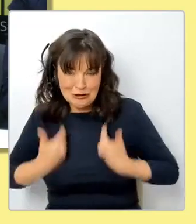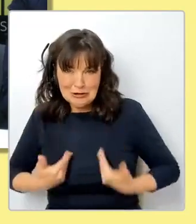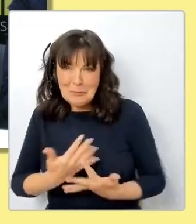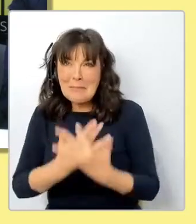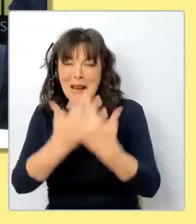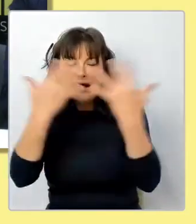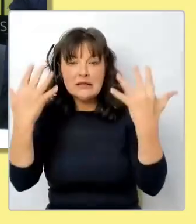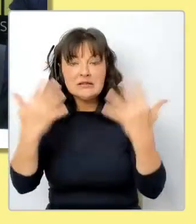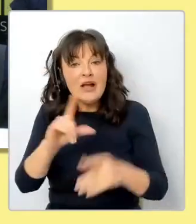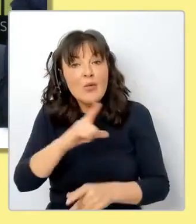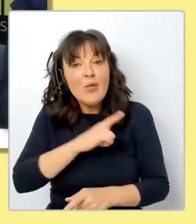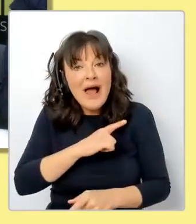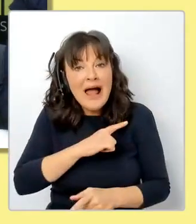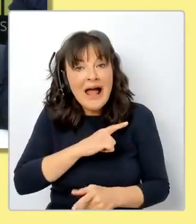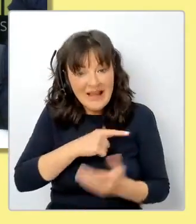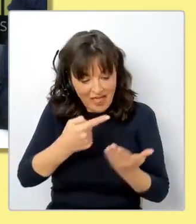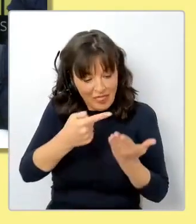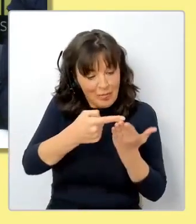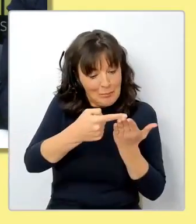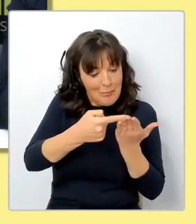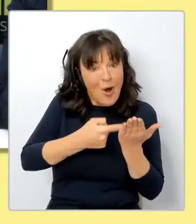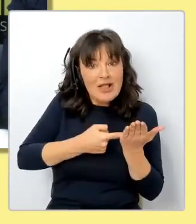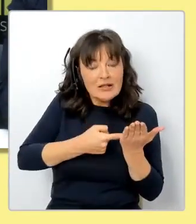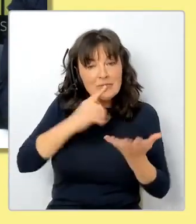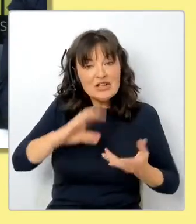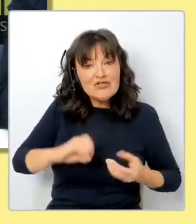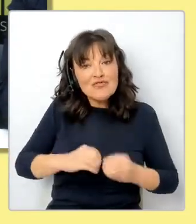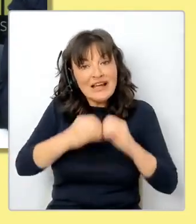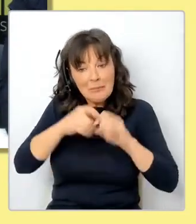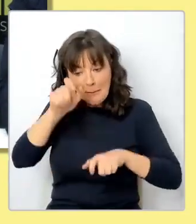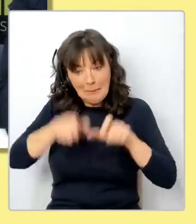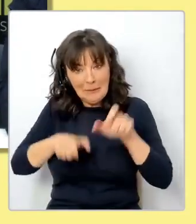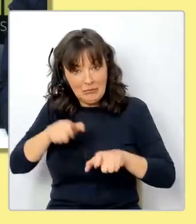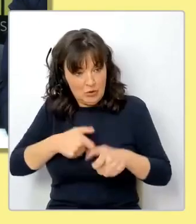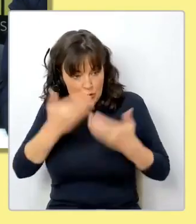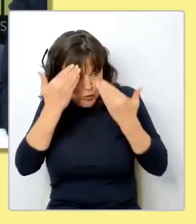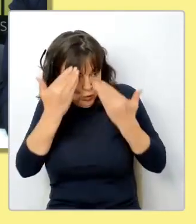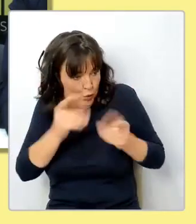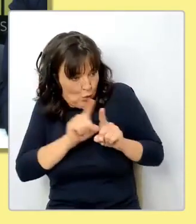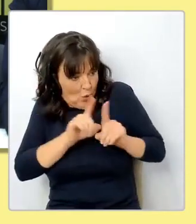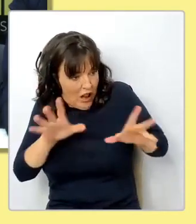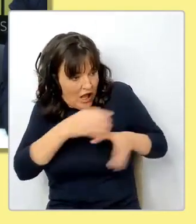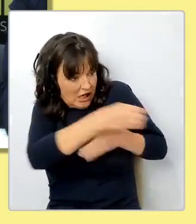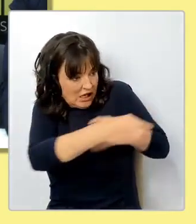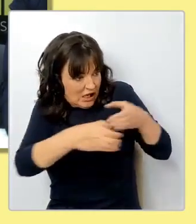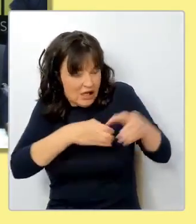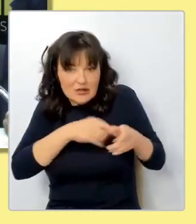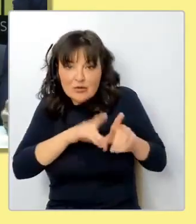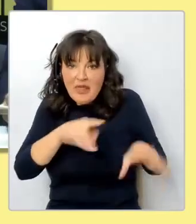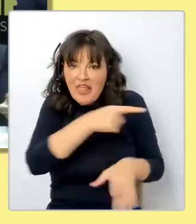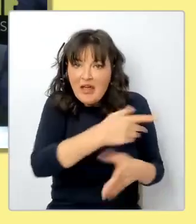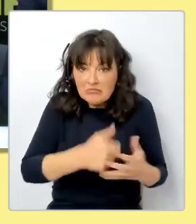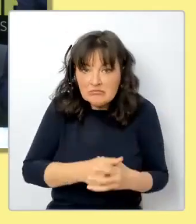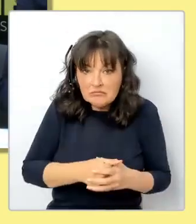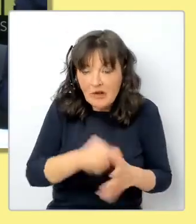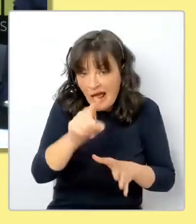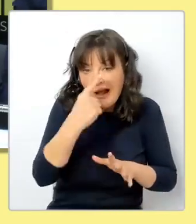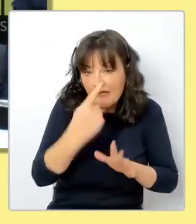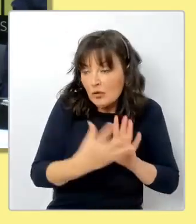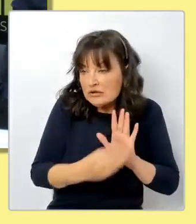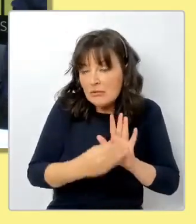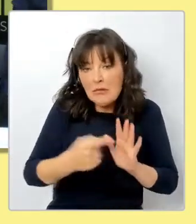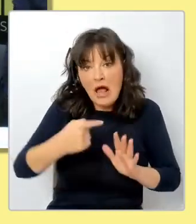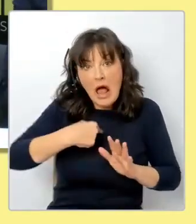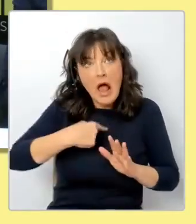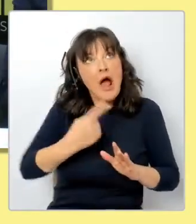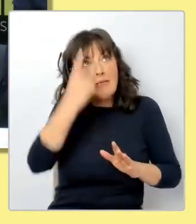about as far removed from those affected as it's possible to be. You know, I come from a part of the world where, you know, there's a lot of wind,